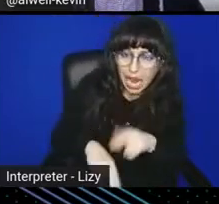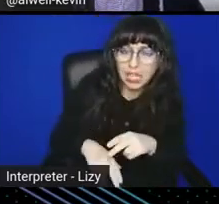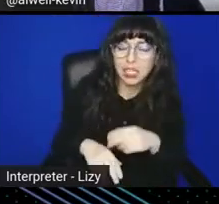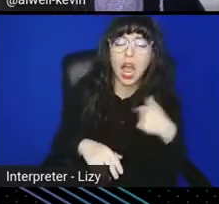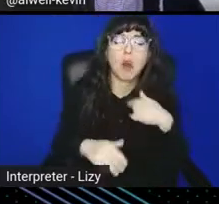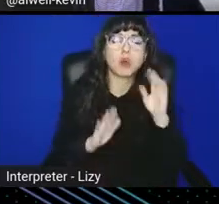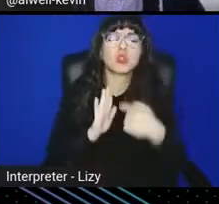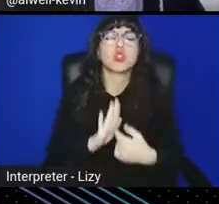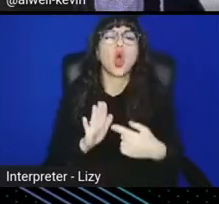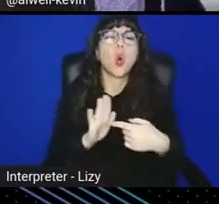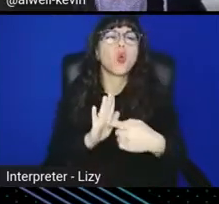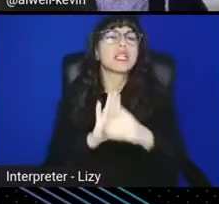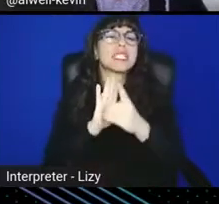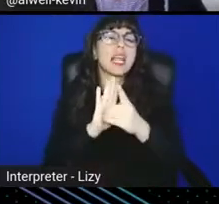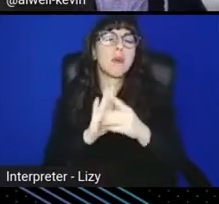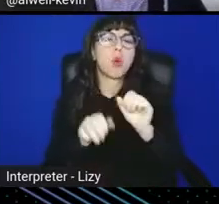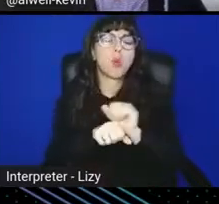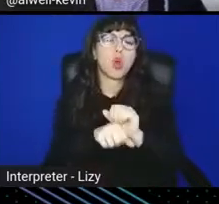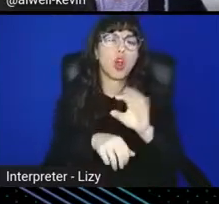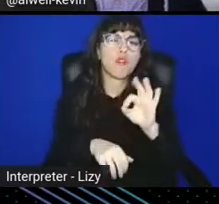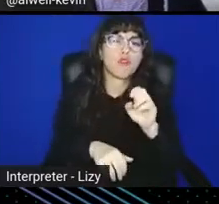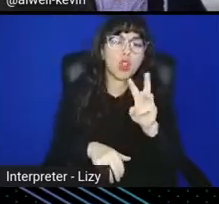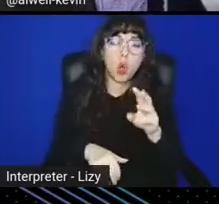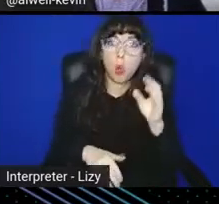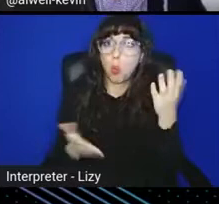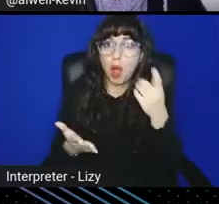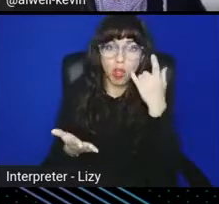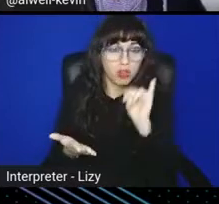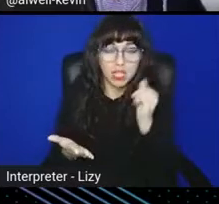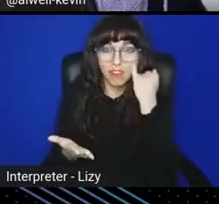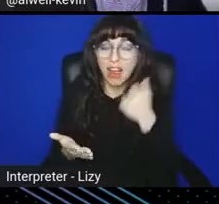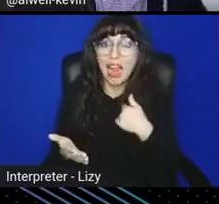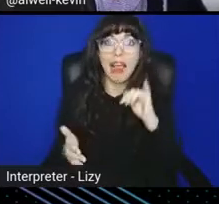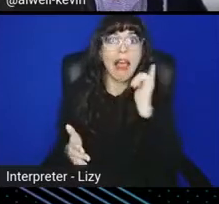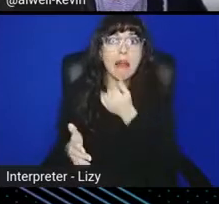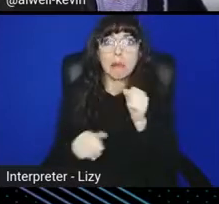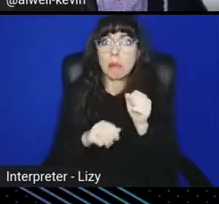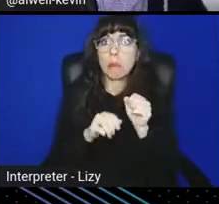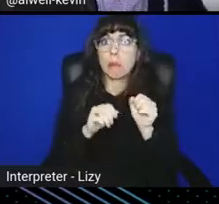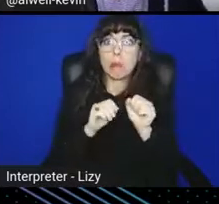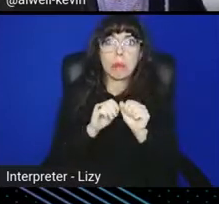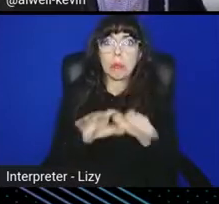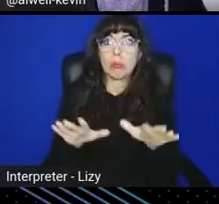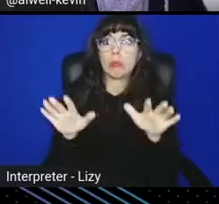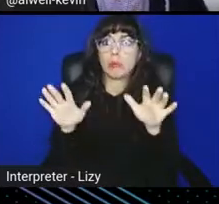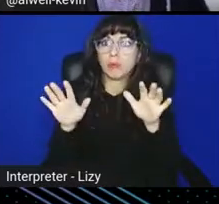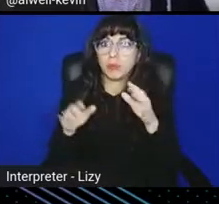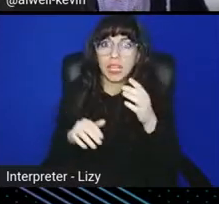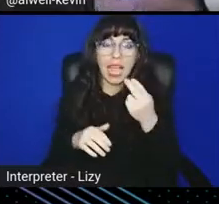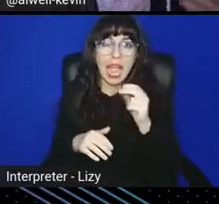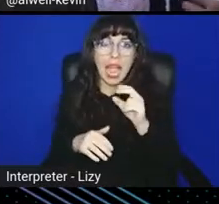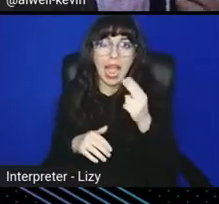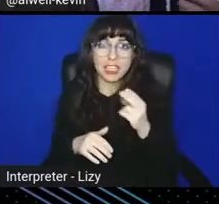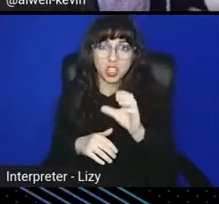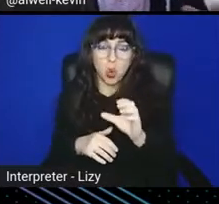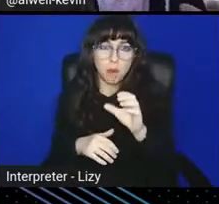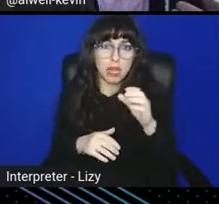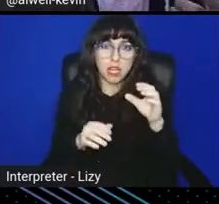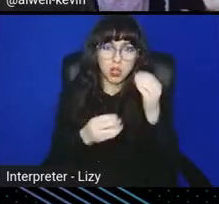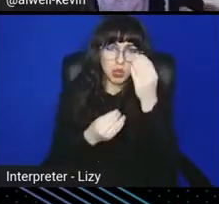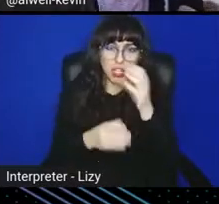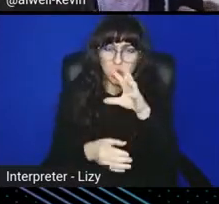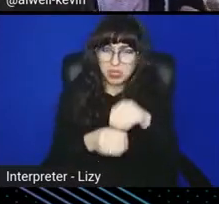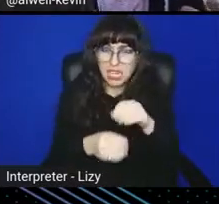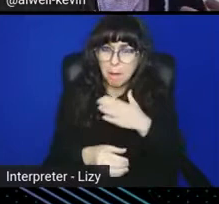what that looks like if I've leaked, for example, one of my hashy credentials back inside my repository. And then how do we make sure that never